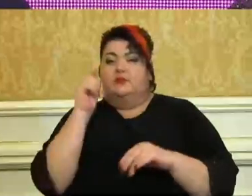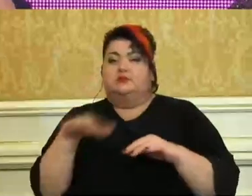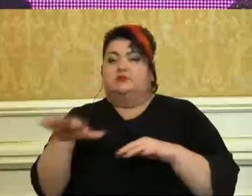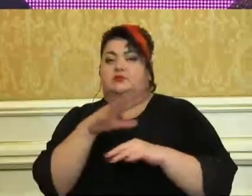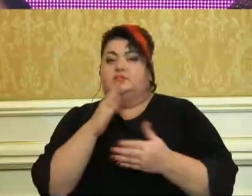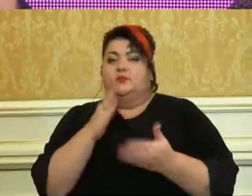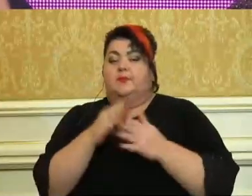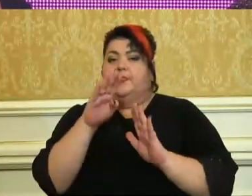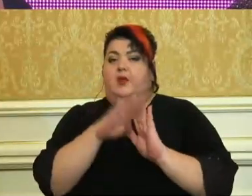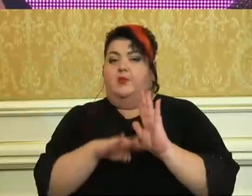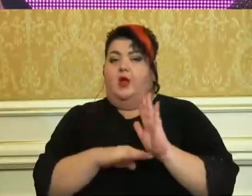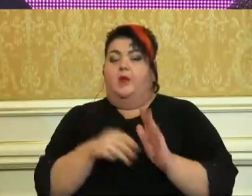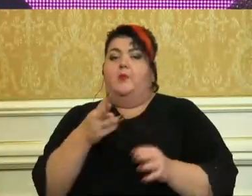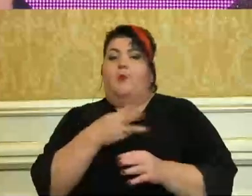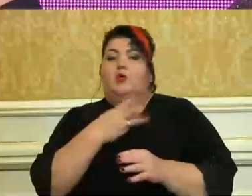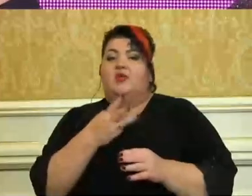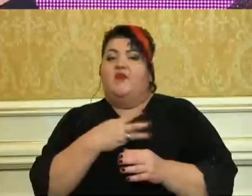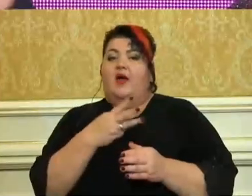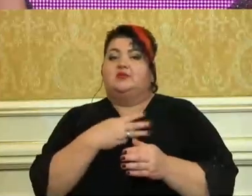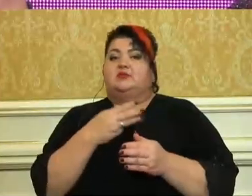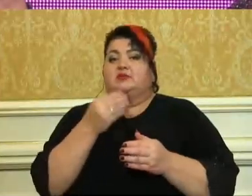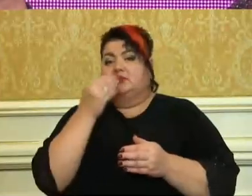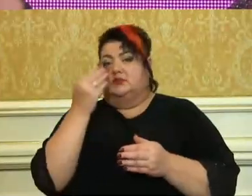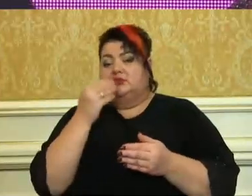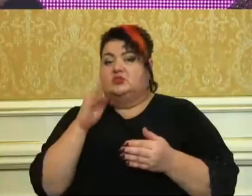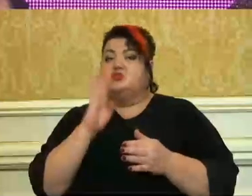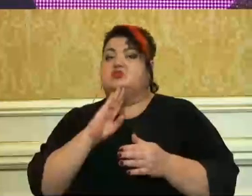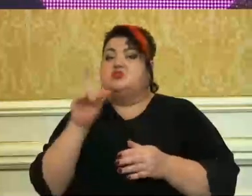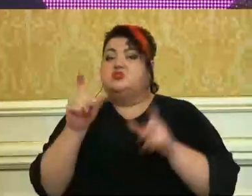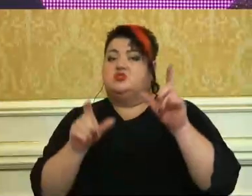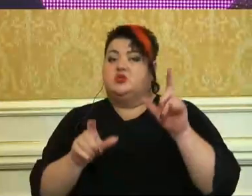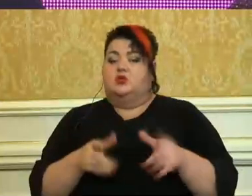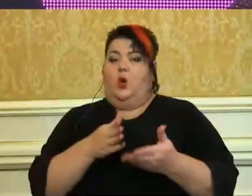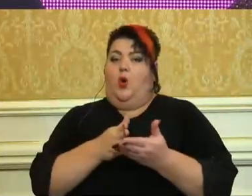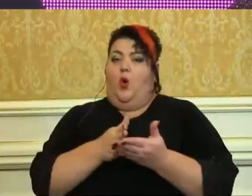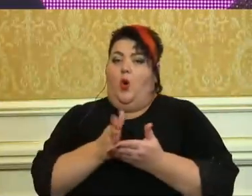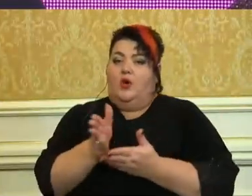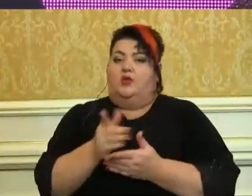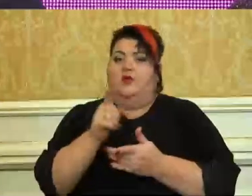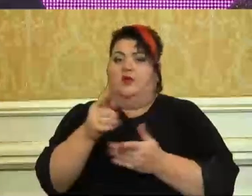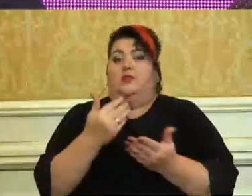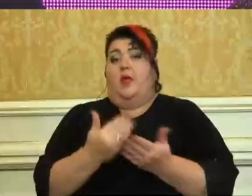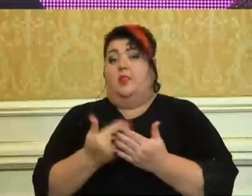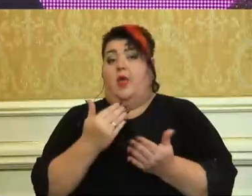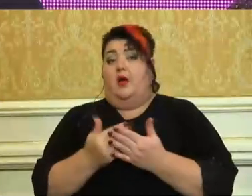about the programs for mentoring, motivation, and professional